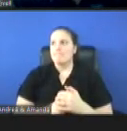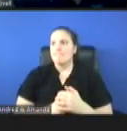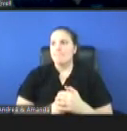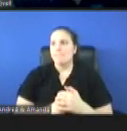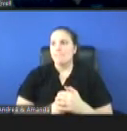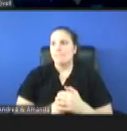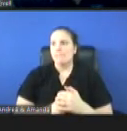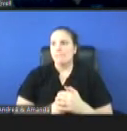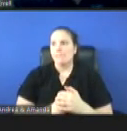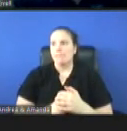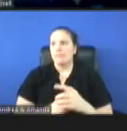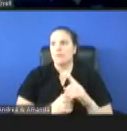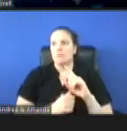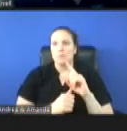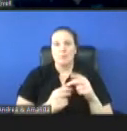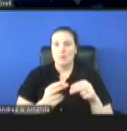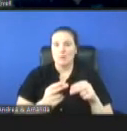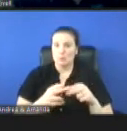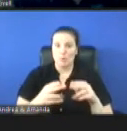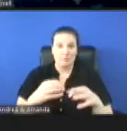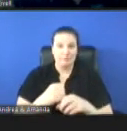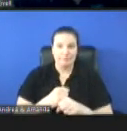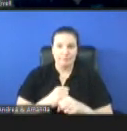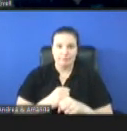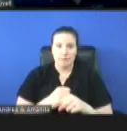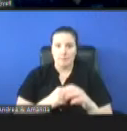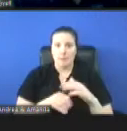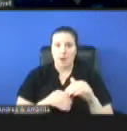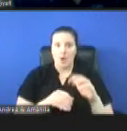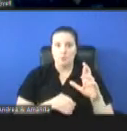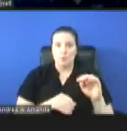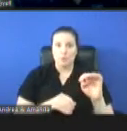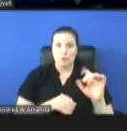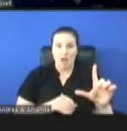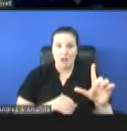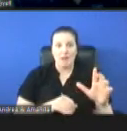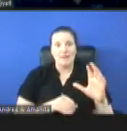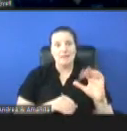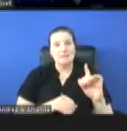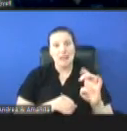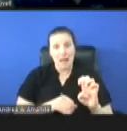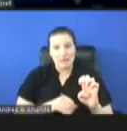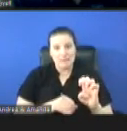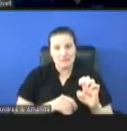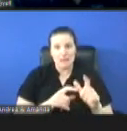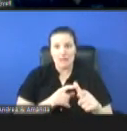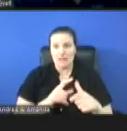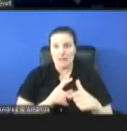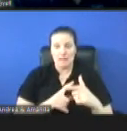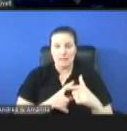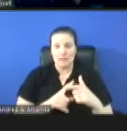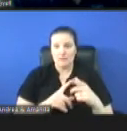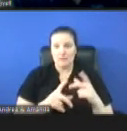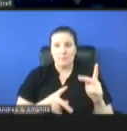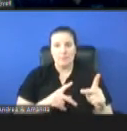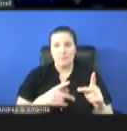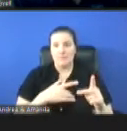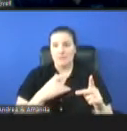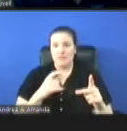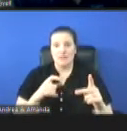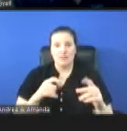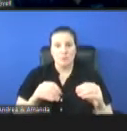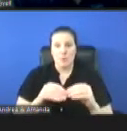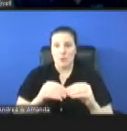I really, really want to keep this short. So I'm going to call on Rochelle and then Celeste, and then we will, and if people feel a need for